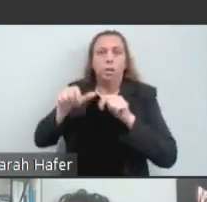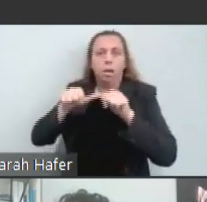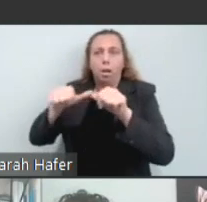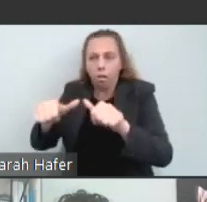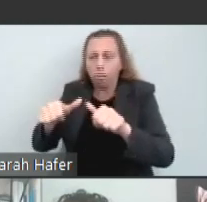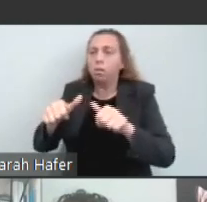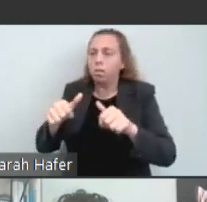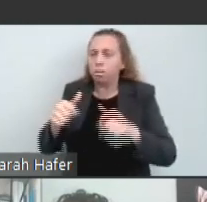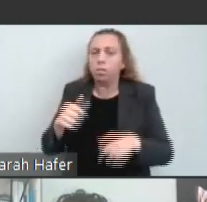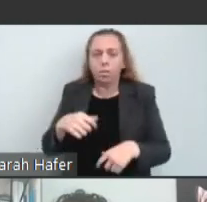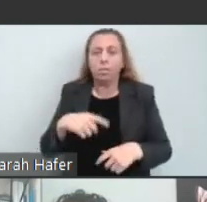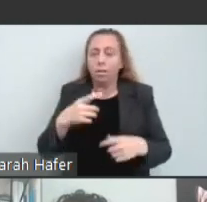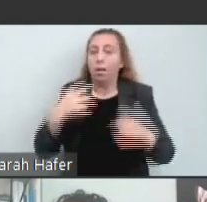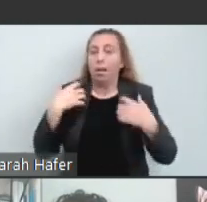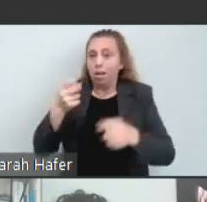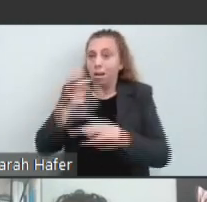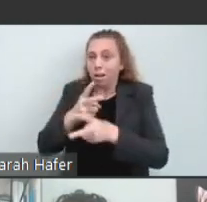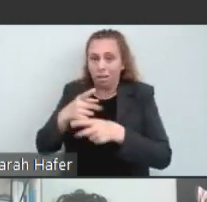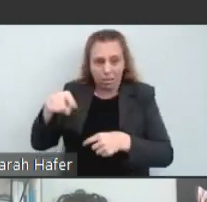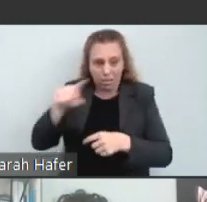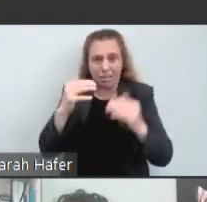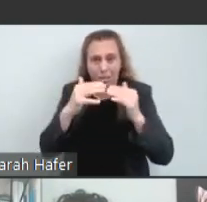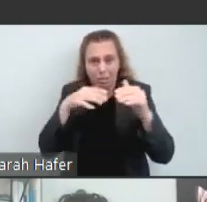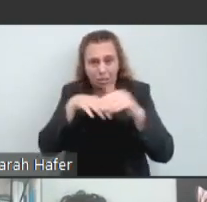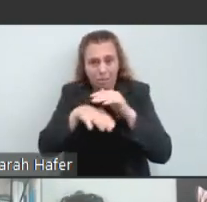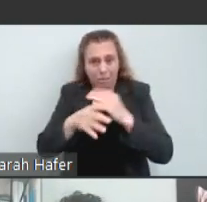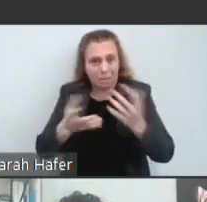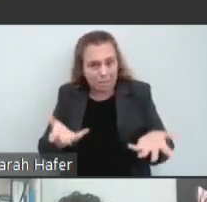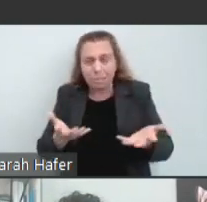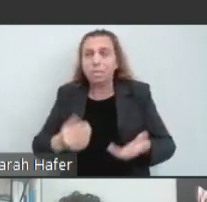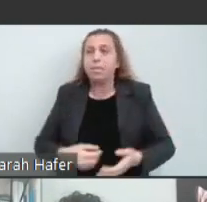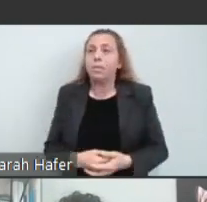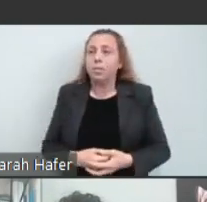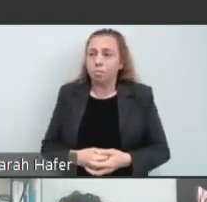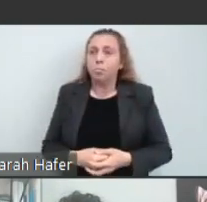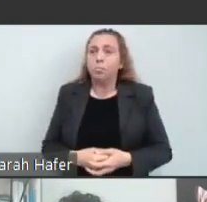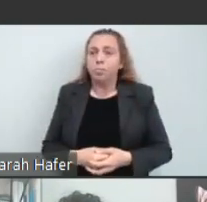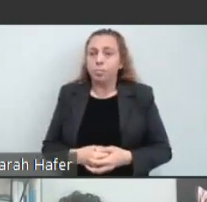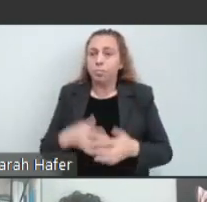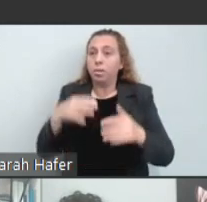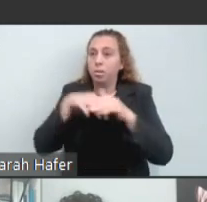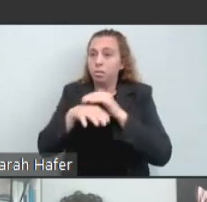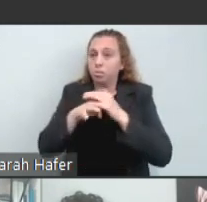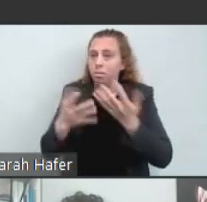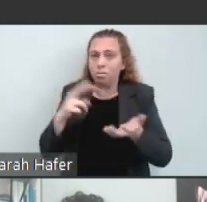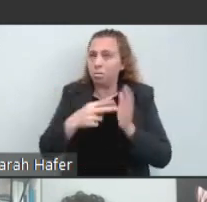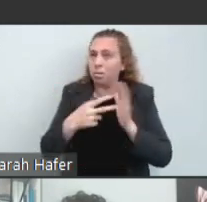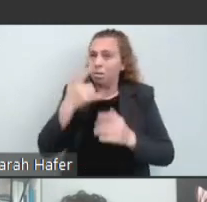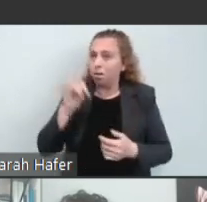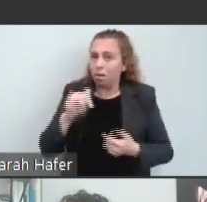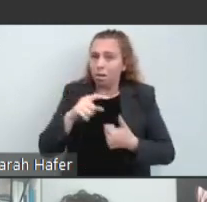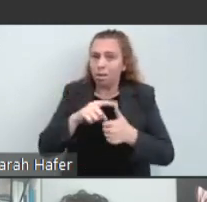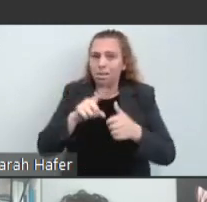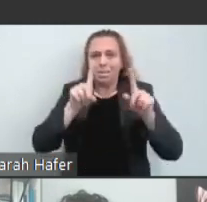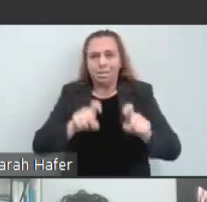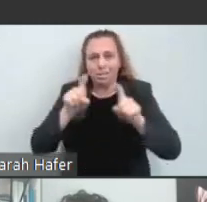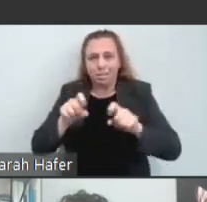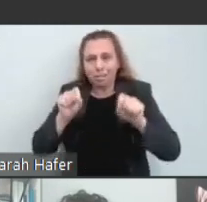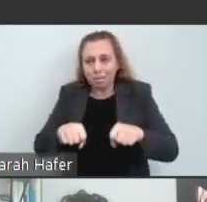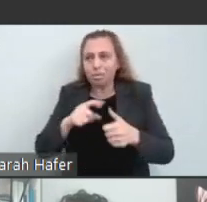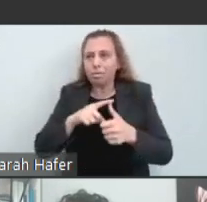access. That means equitable access to testing, equitable access to primary care, and equitable access